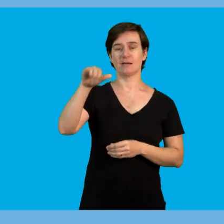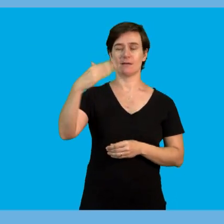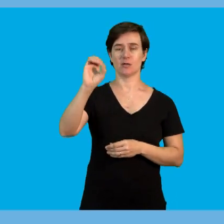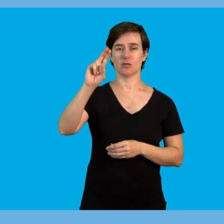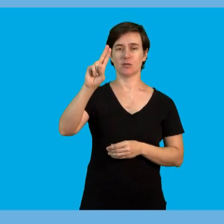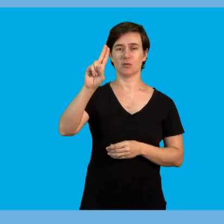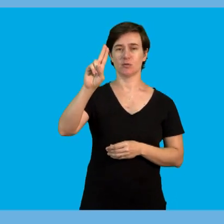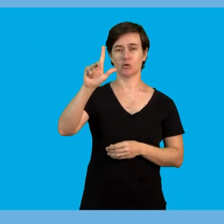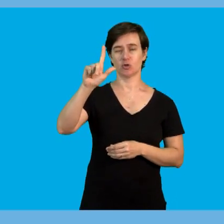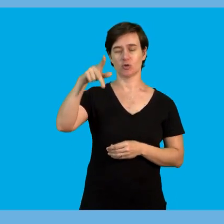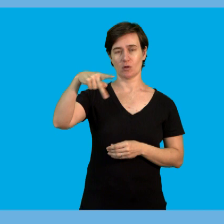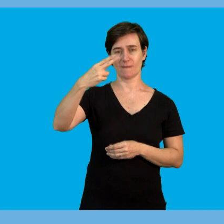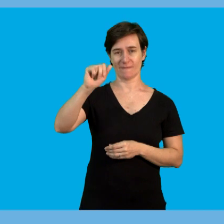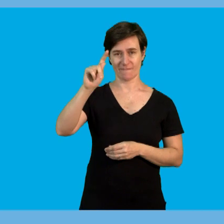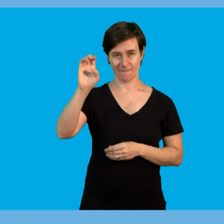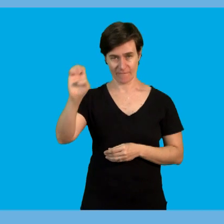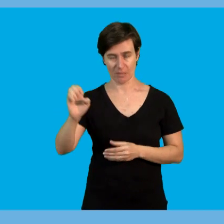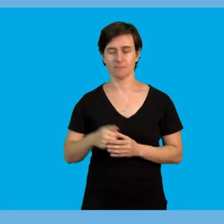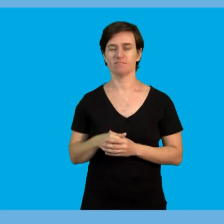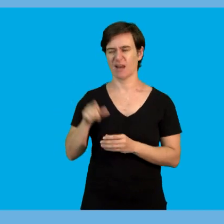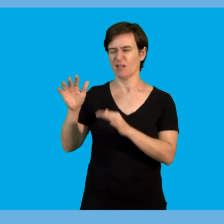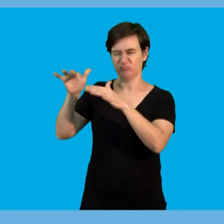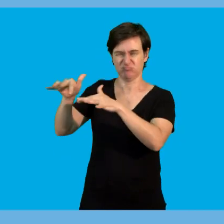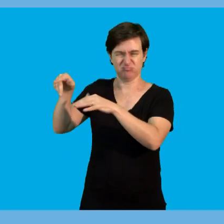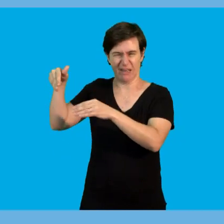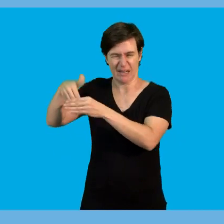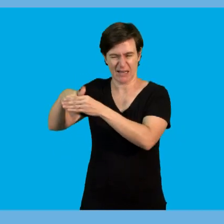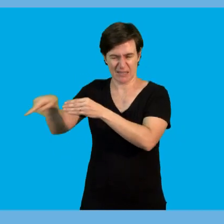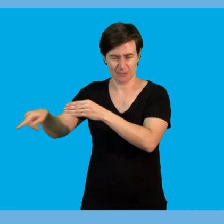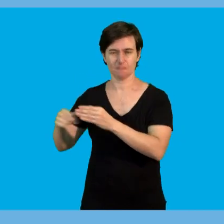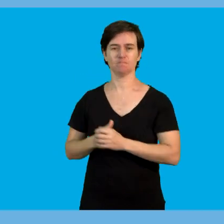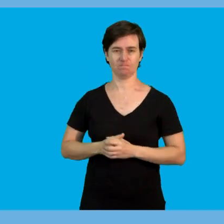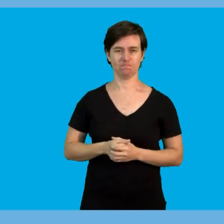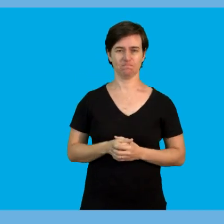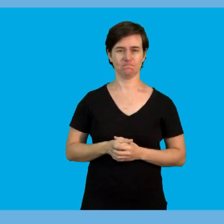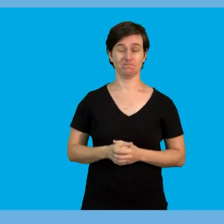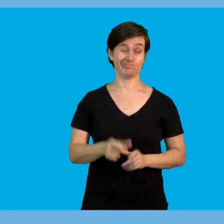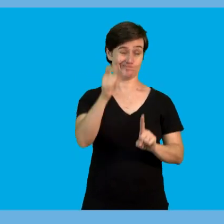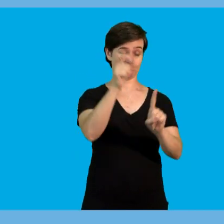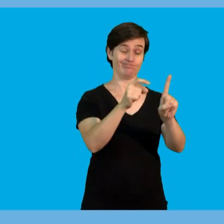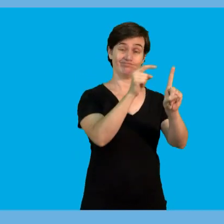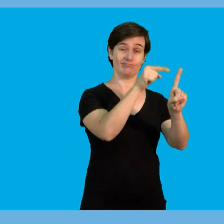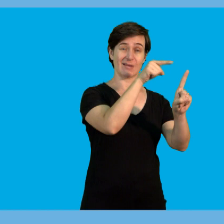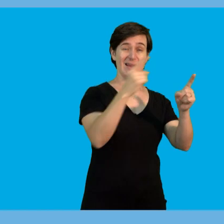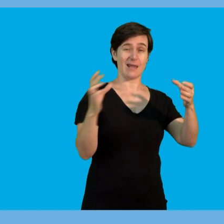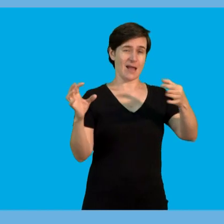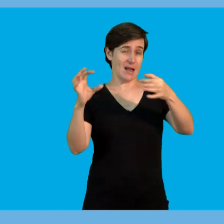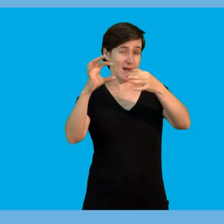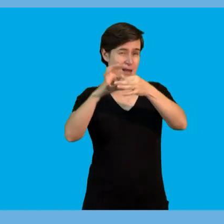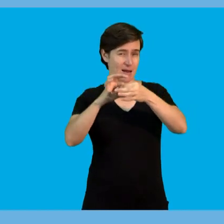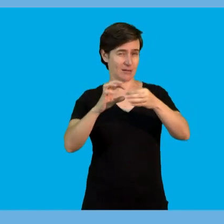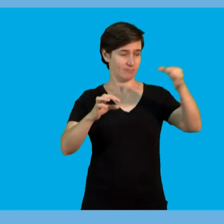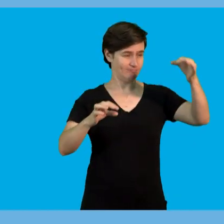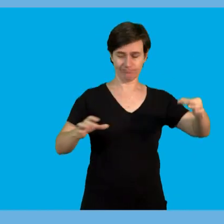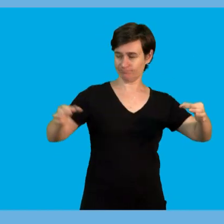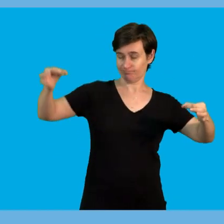solution. Furthermore, this guy now, he connects the two plates